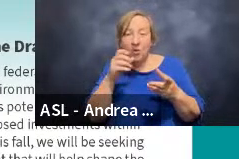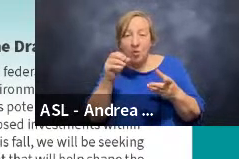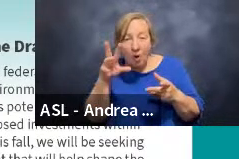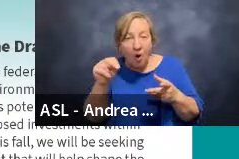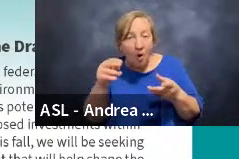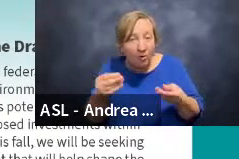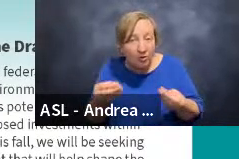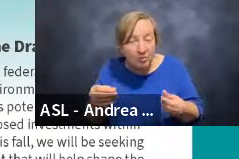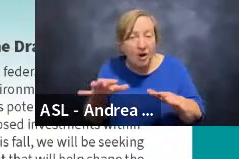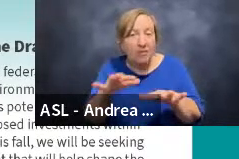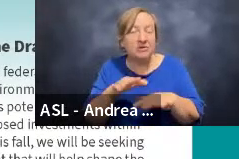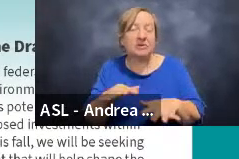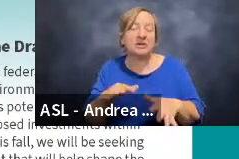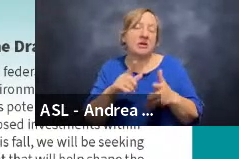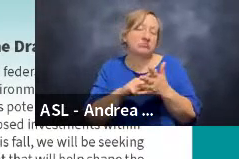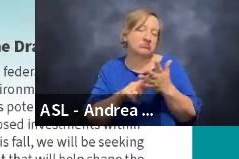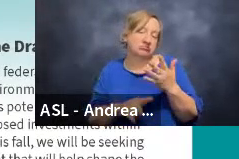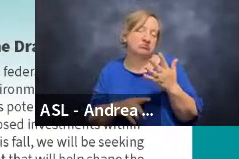list.